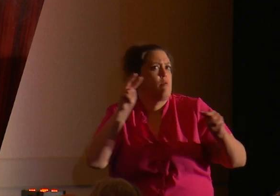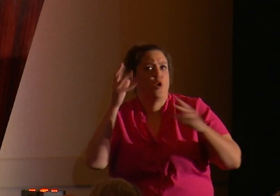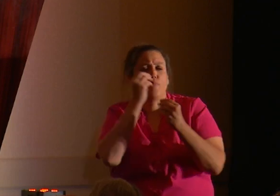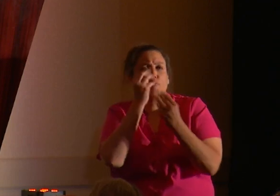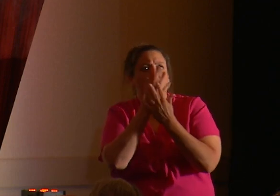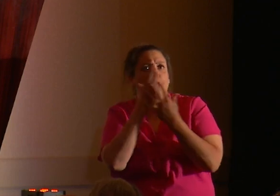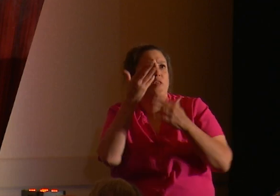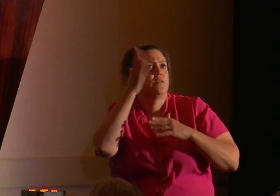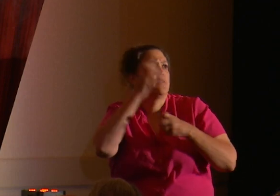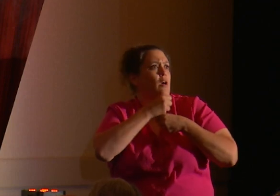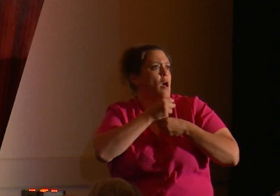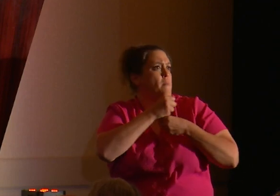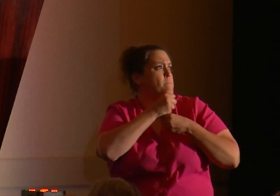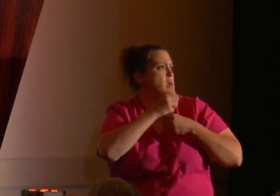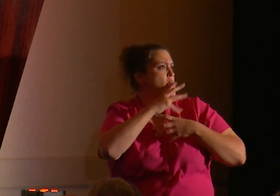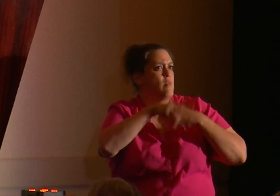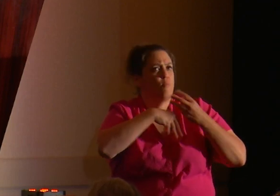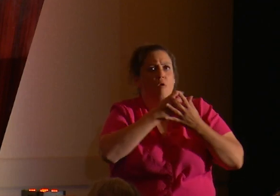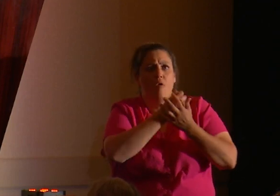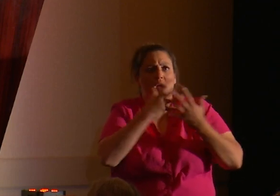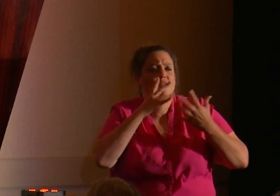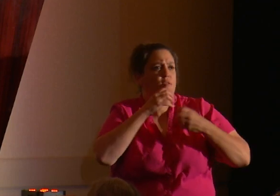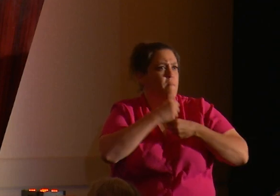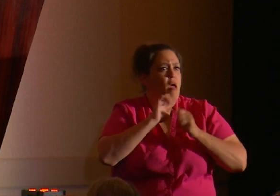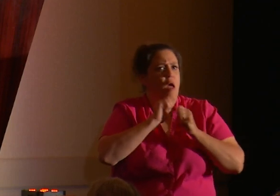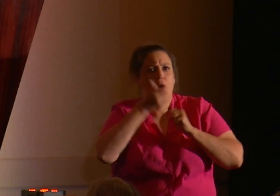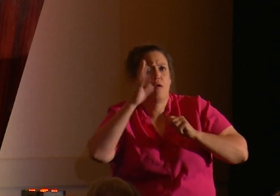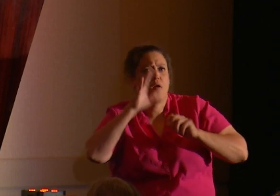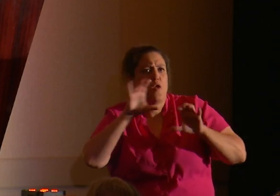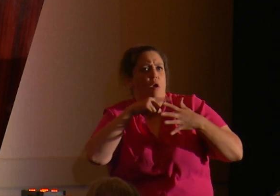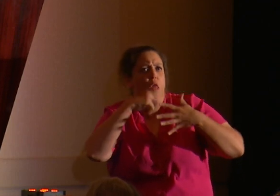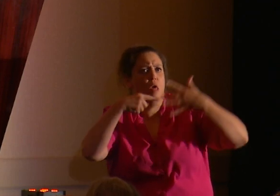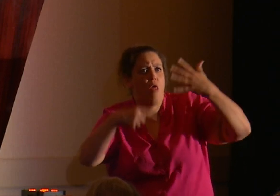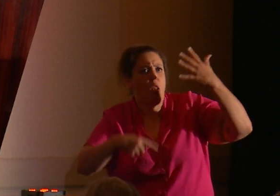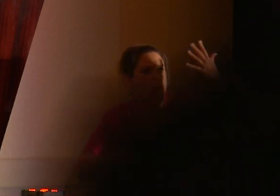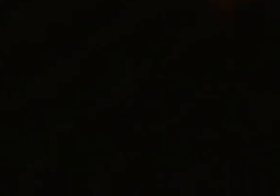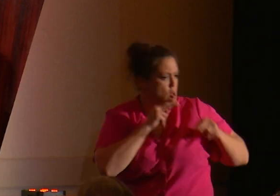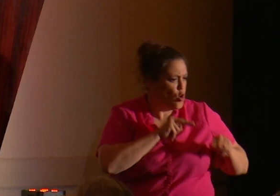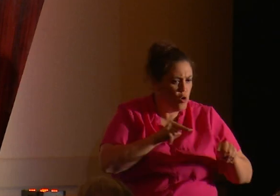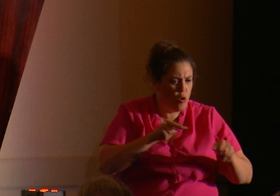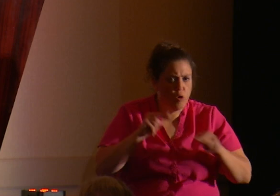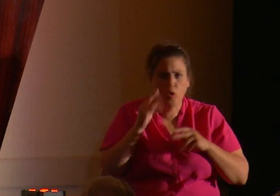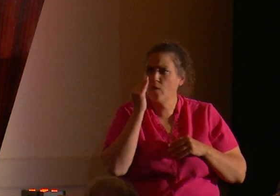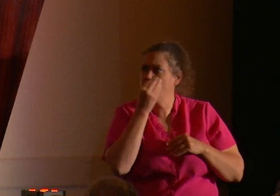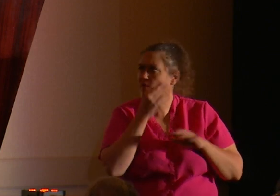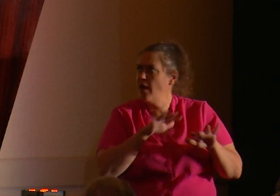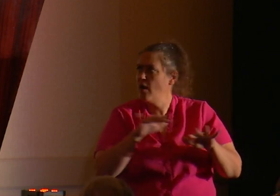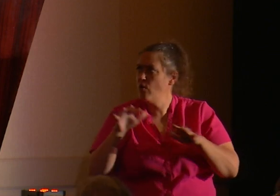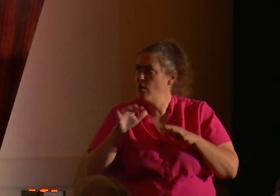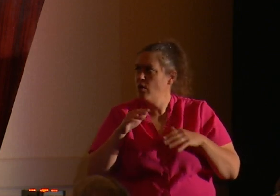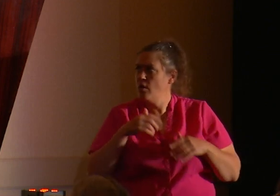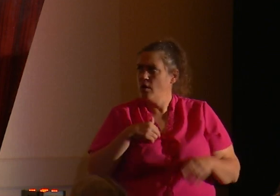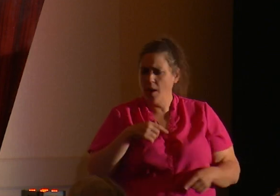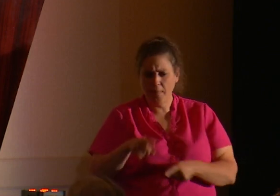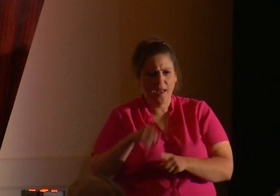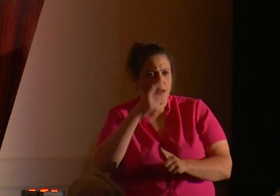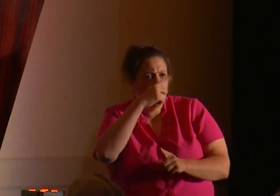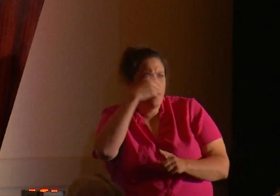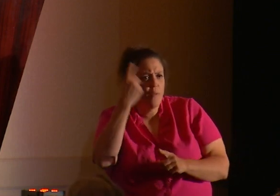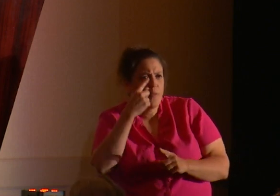you know, look what he made, the plan he made. How did God make the earth? And how did God do? Look at the flowers and all this stuff. And I'm like, dude, there's a black widow in those